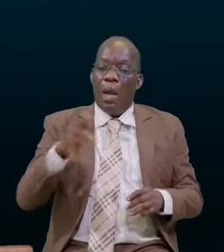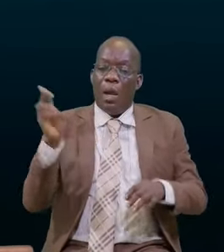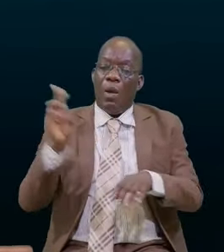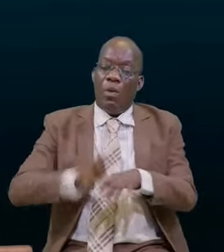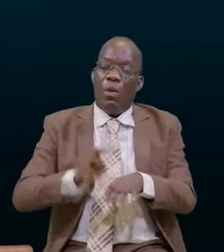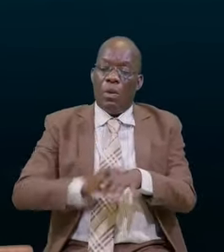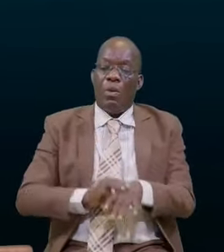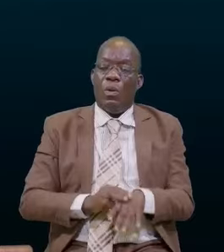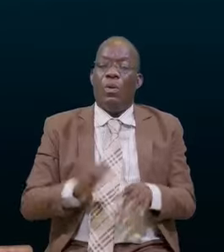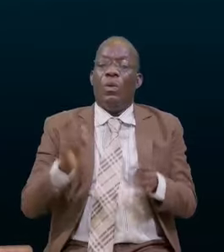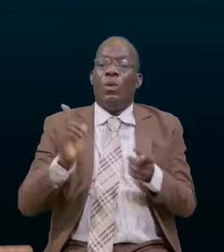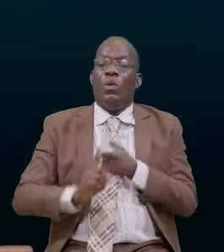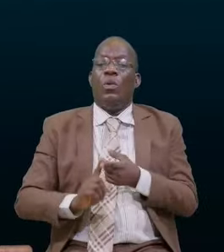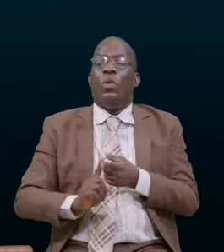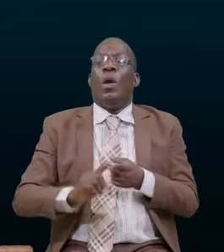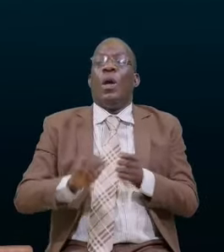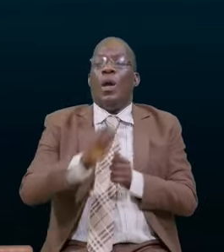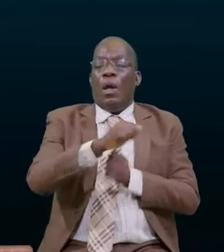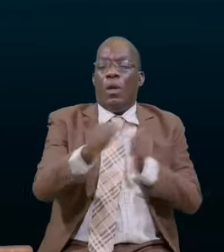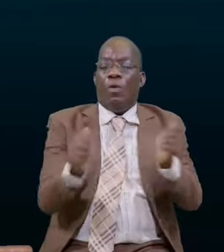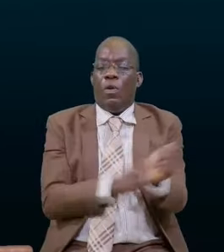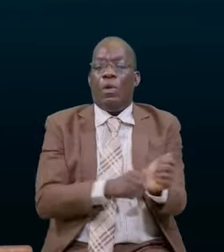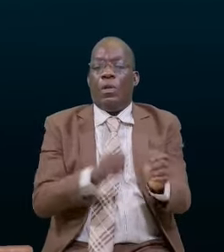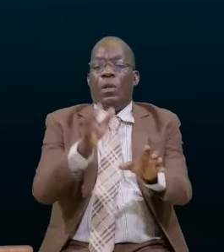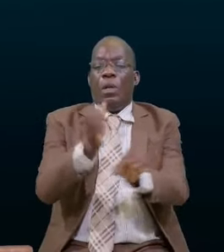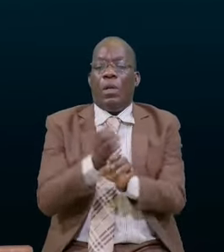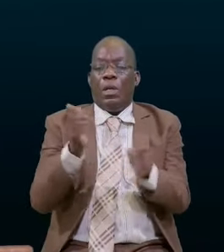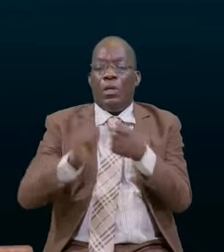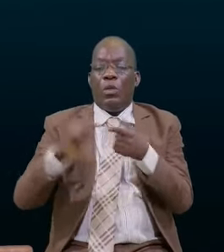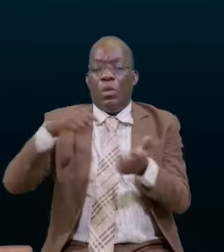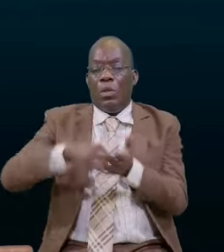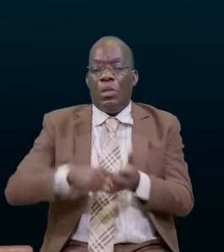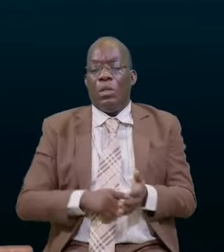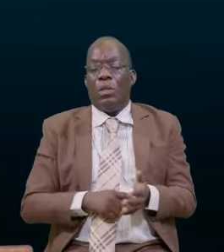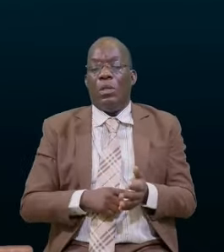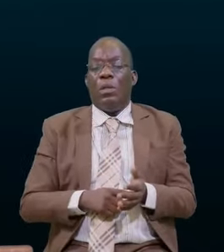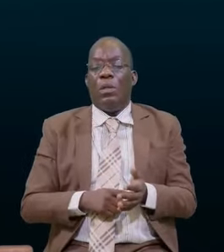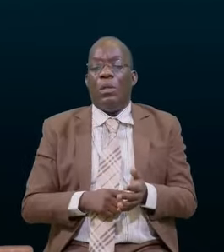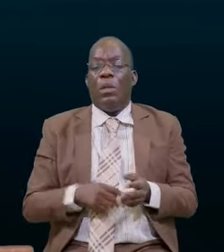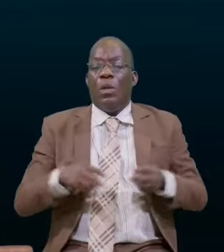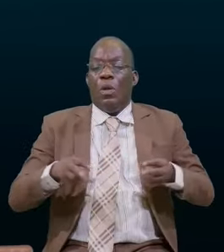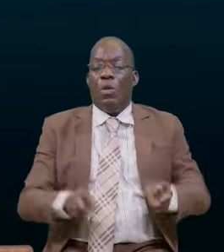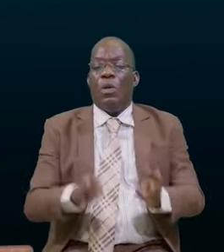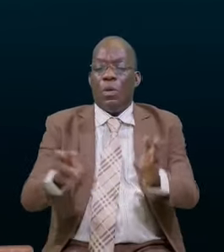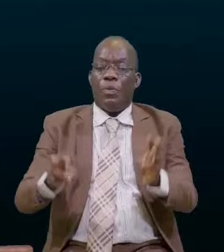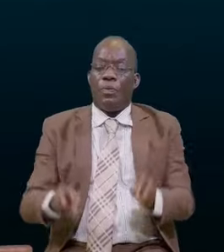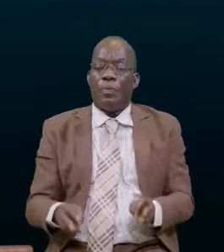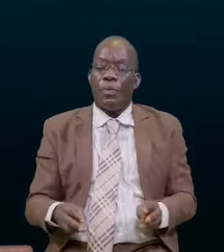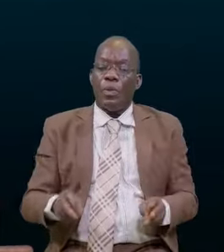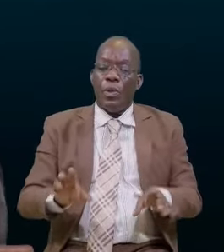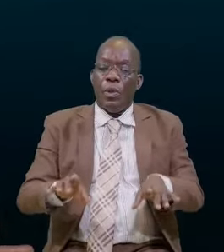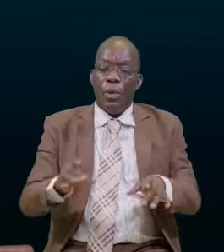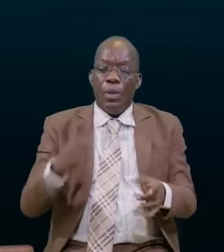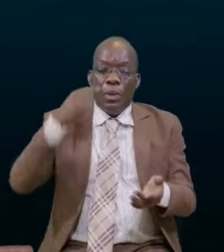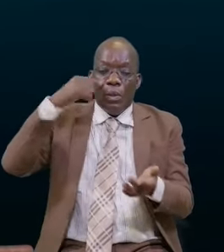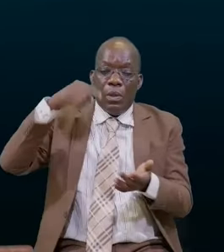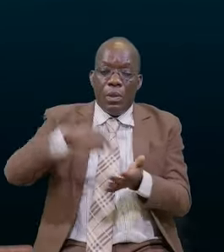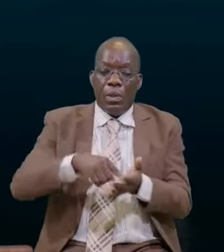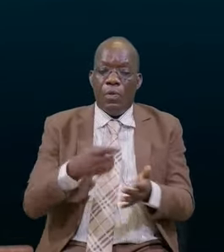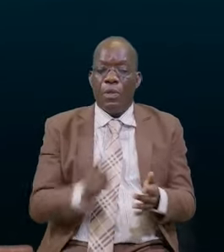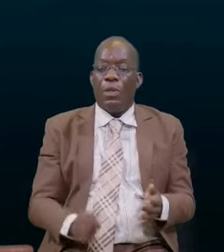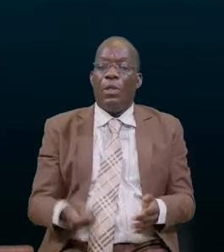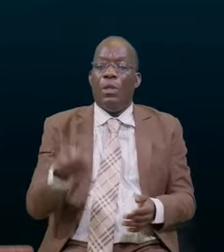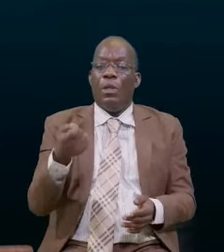these little little foxes the discovering the little foxes in our lives number two describing the